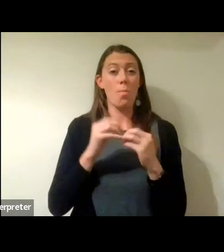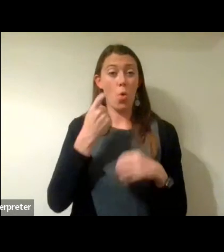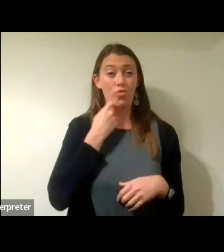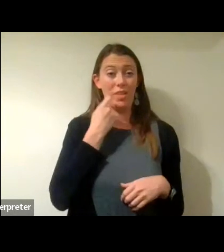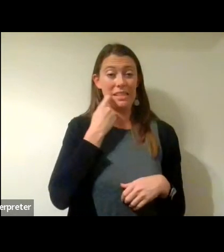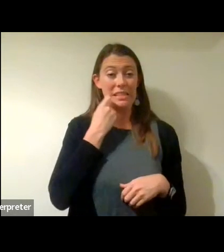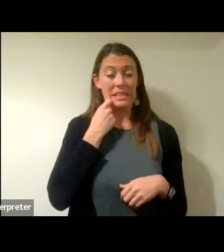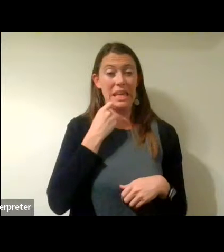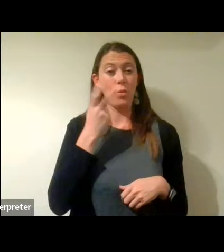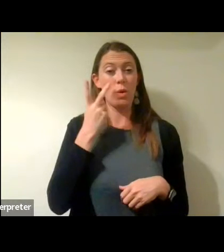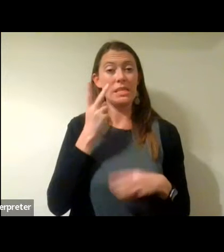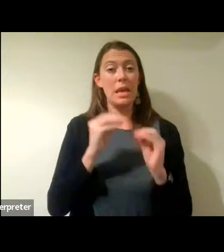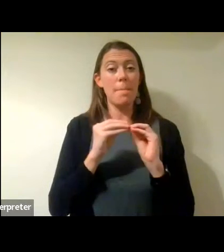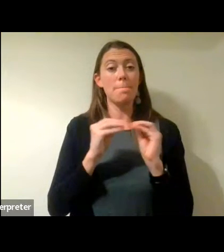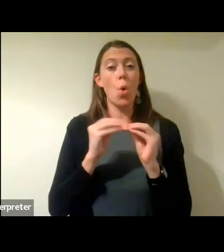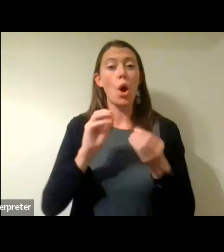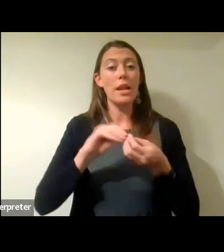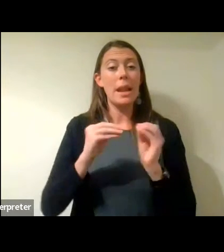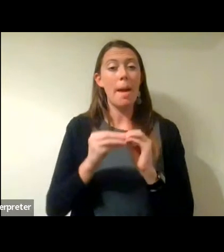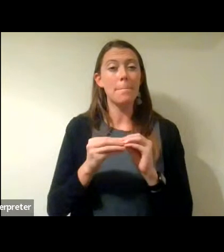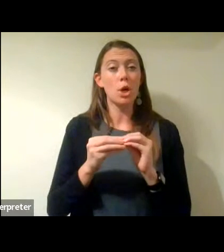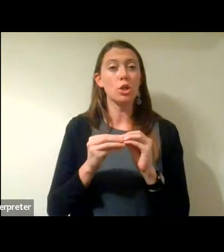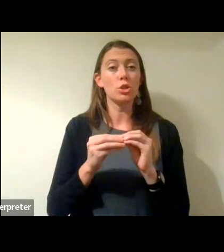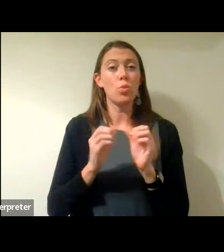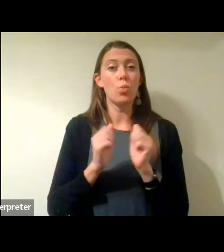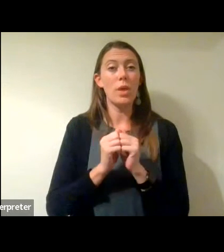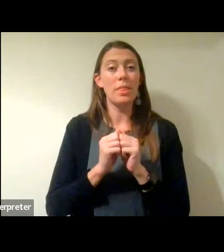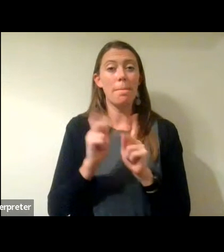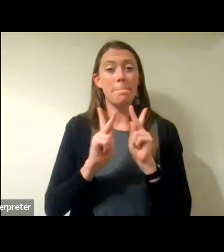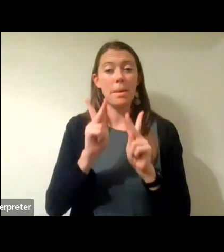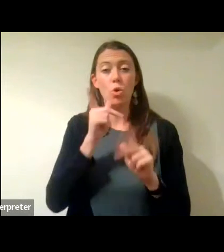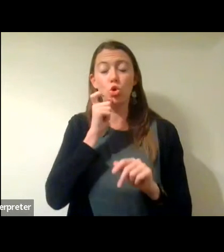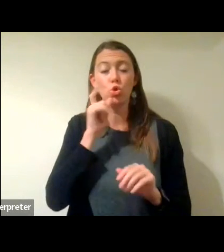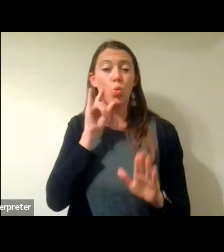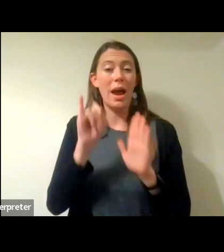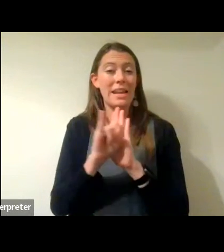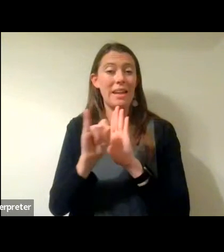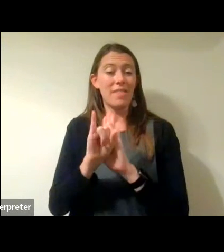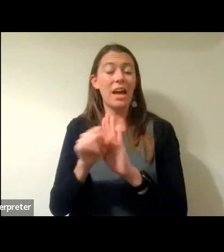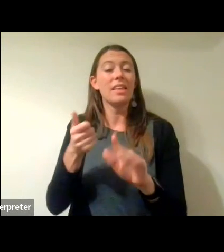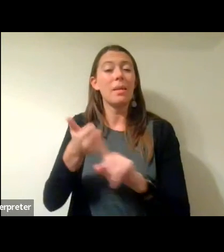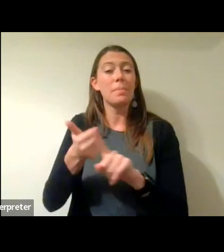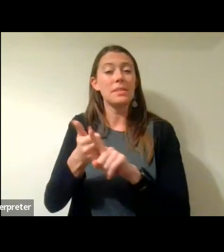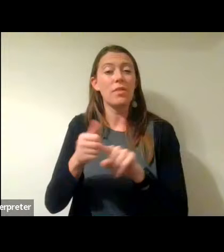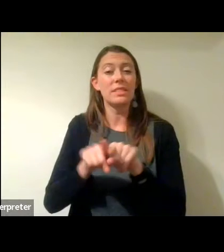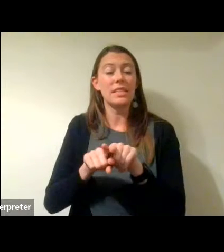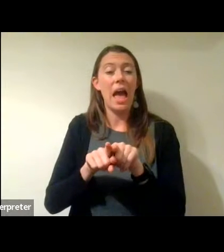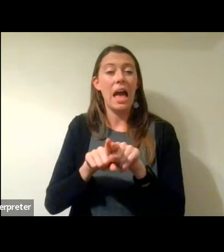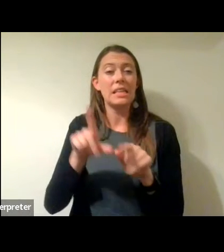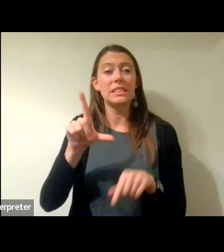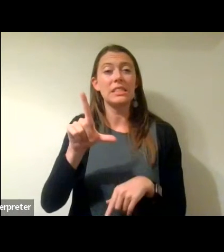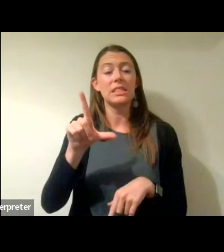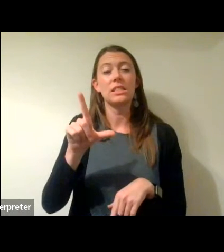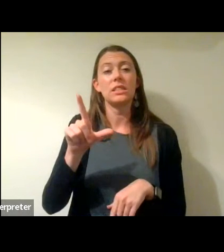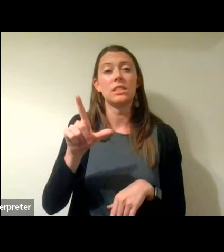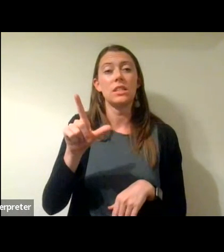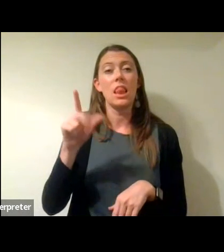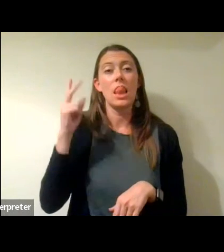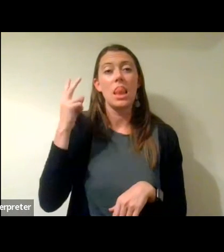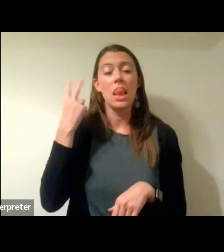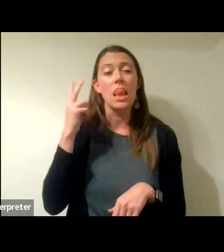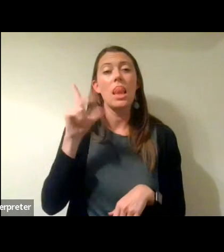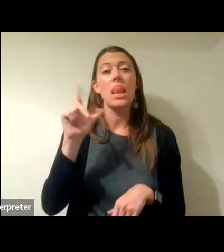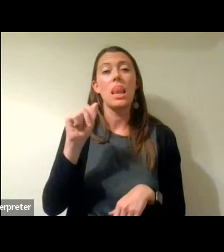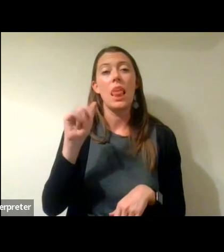case rates are in people identified as Latino, and that is a trend that started earlier in May, and